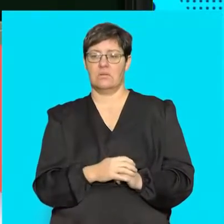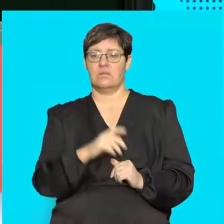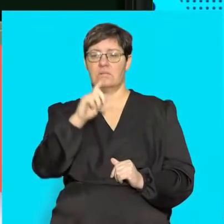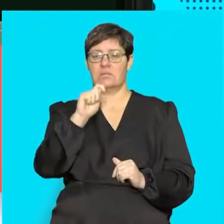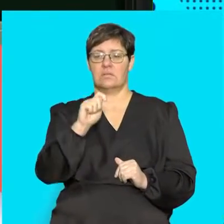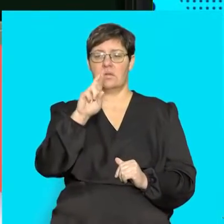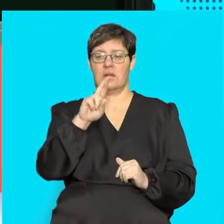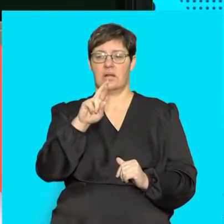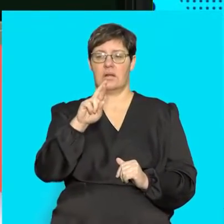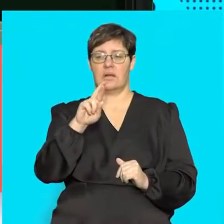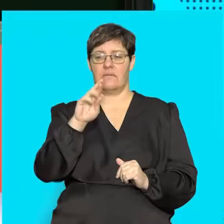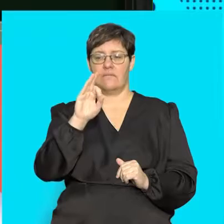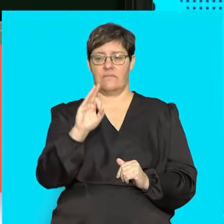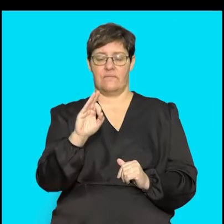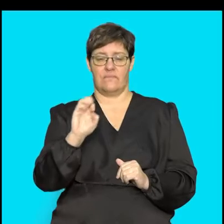SREF method,